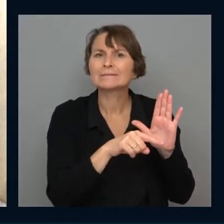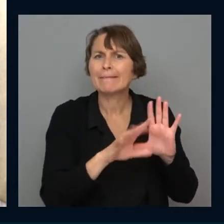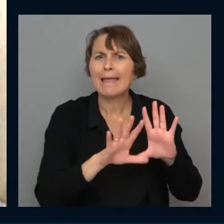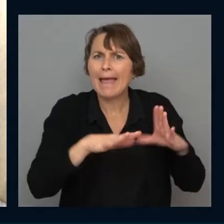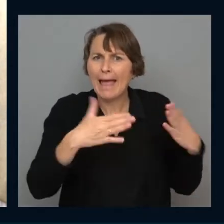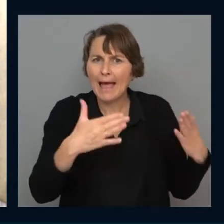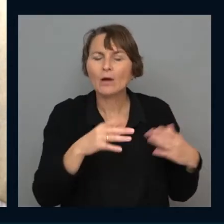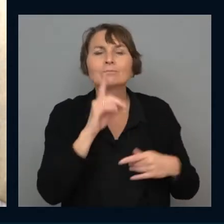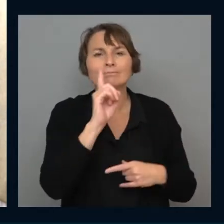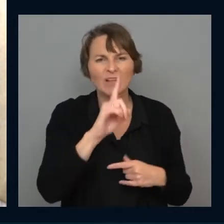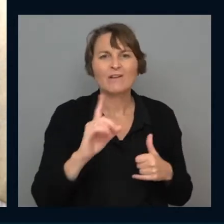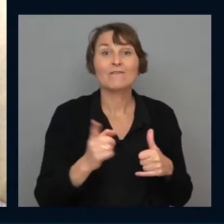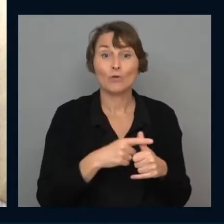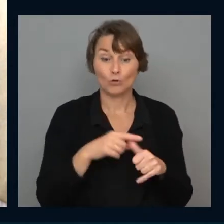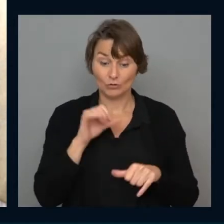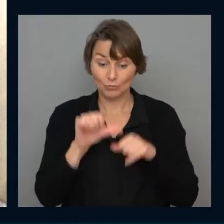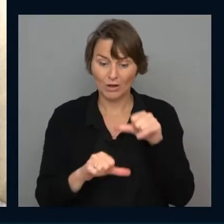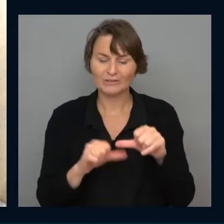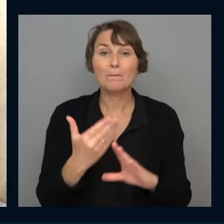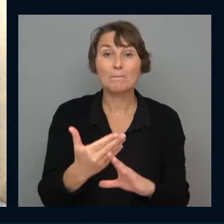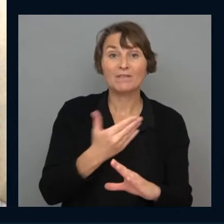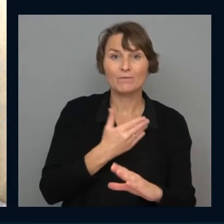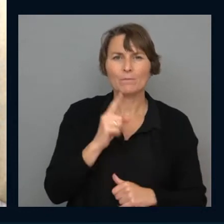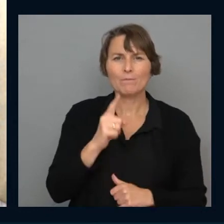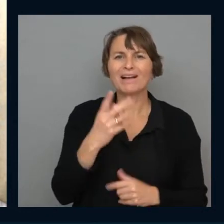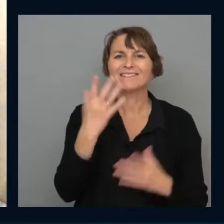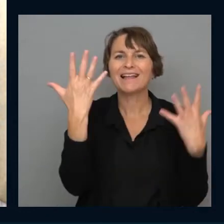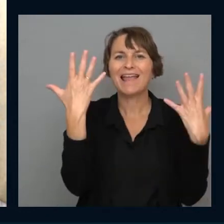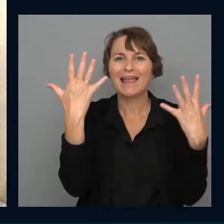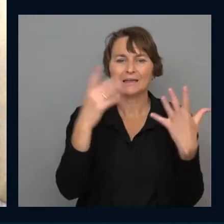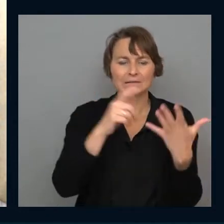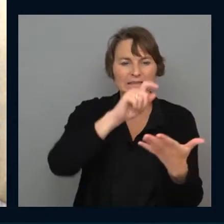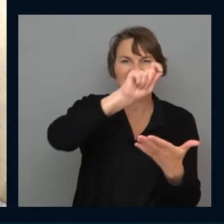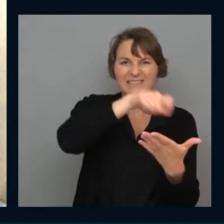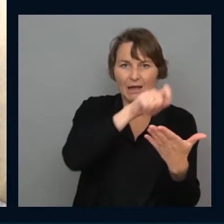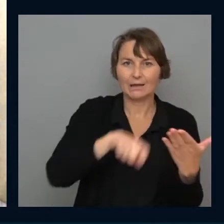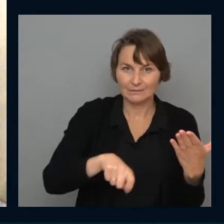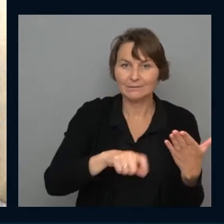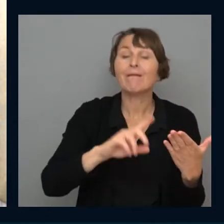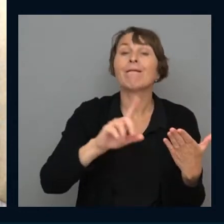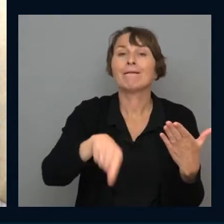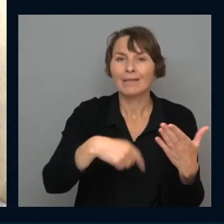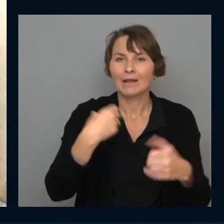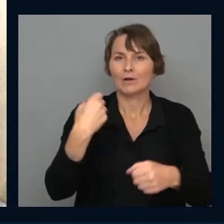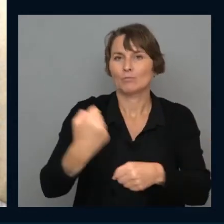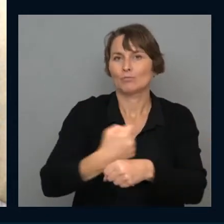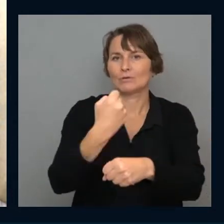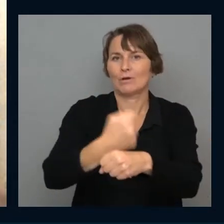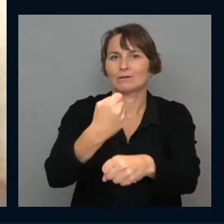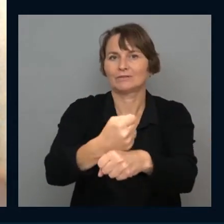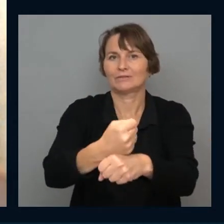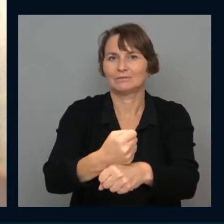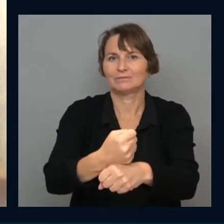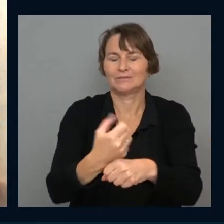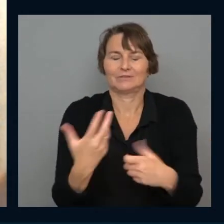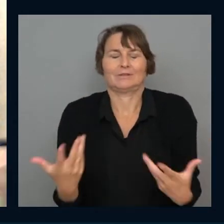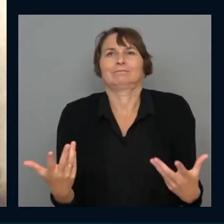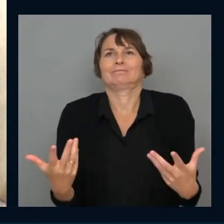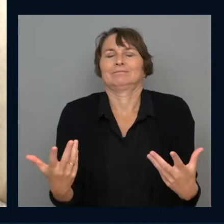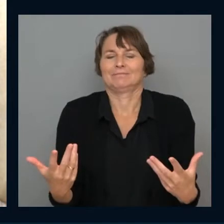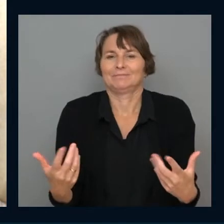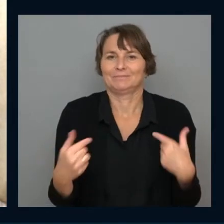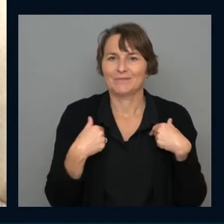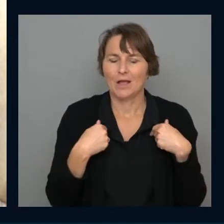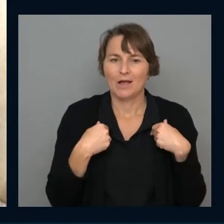their DocuSign server. Only then can you go into production, right? So this was a huge bottleneck in the pipelines because now they have to keep on